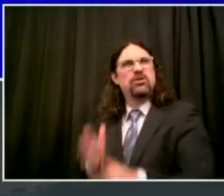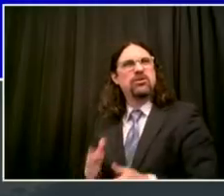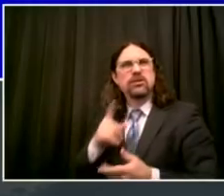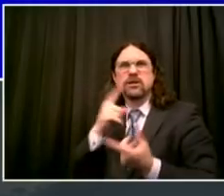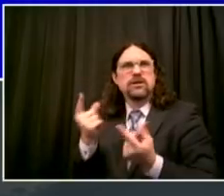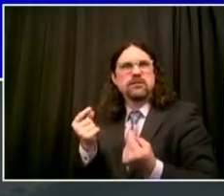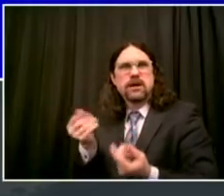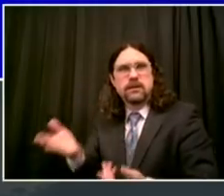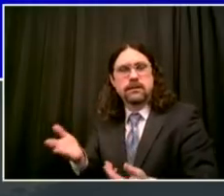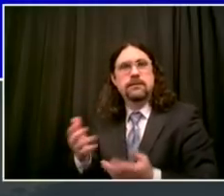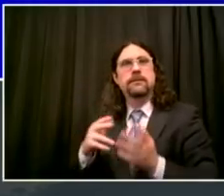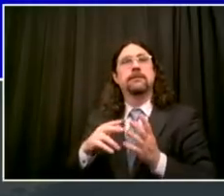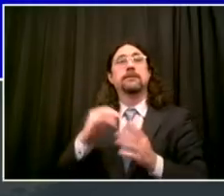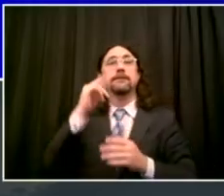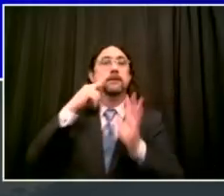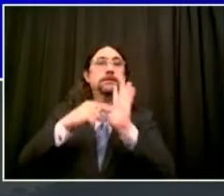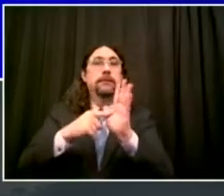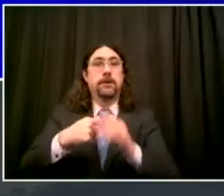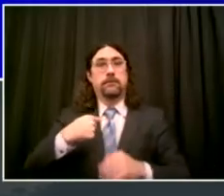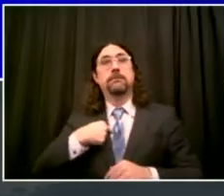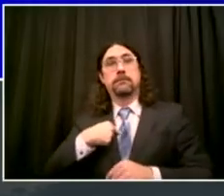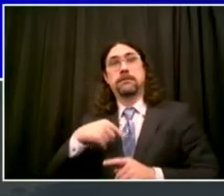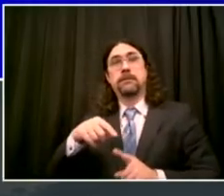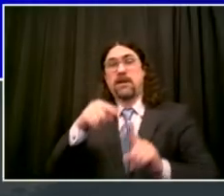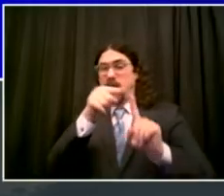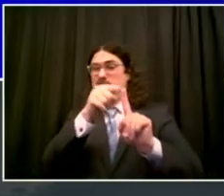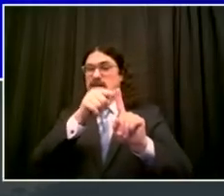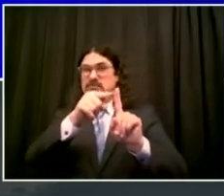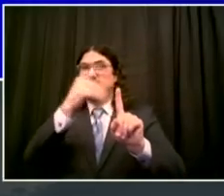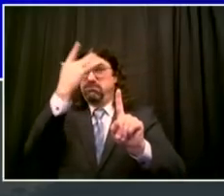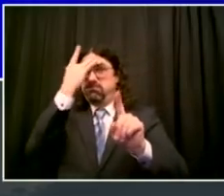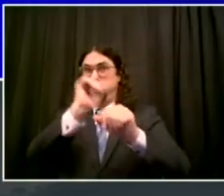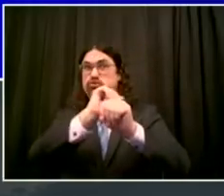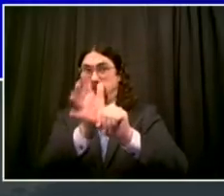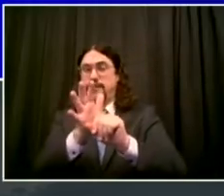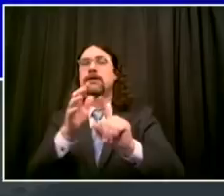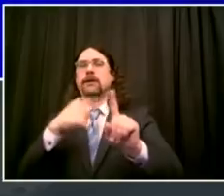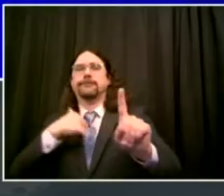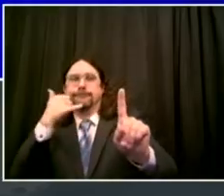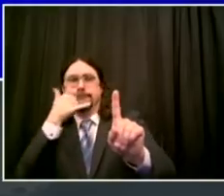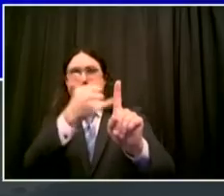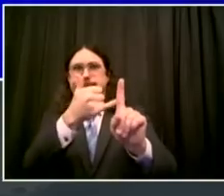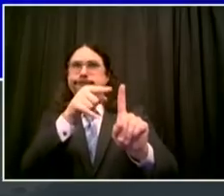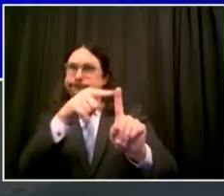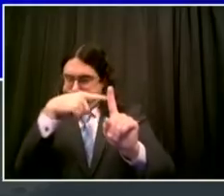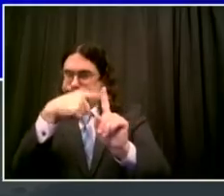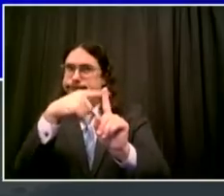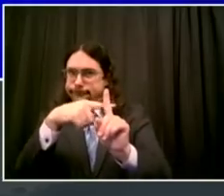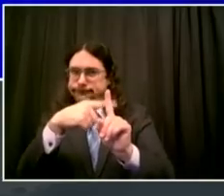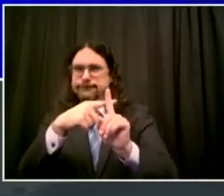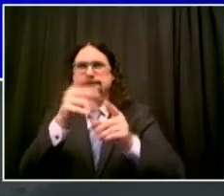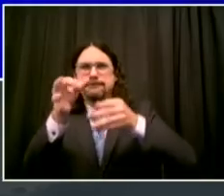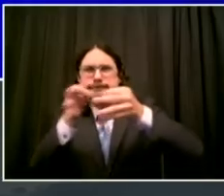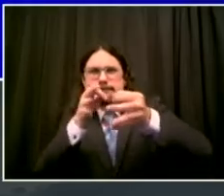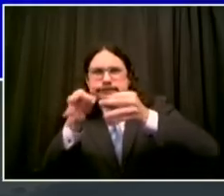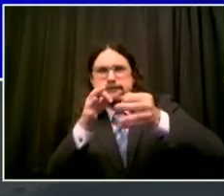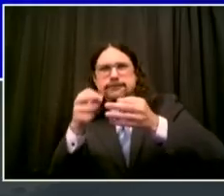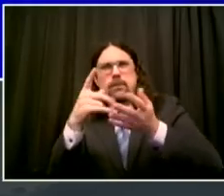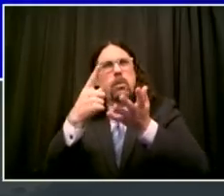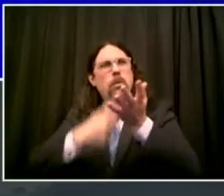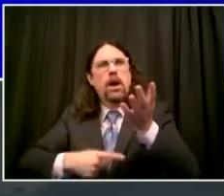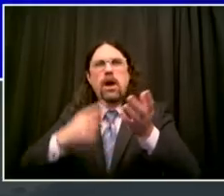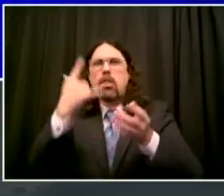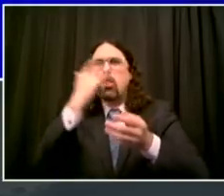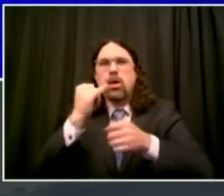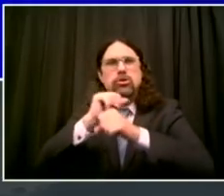result. They'll go over symptoms, make sure they're safe. We'll go over close contacts, intimate partners, people they live with, or people